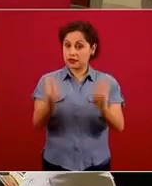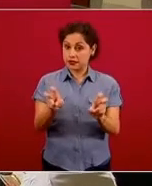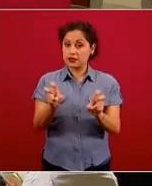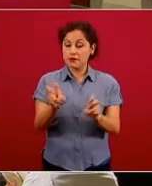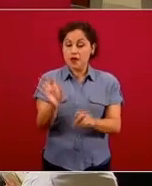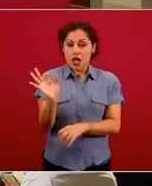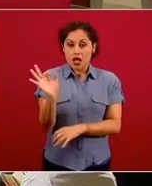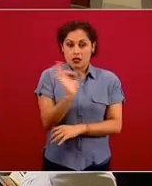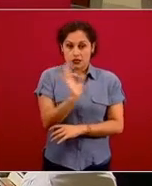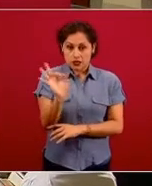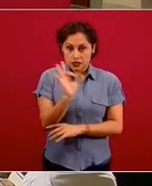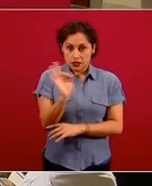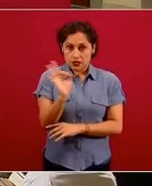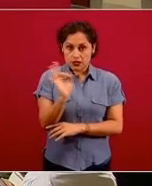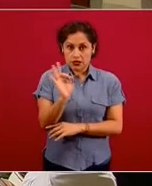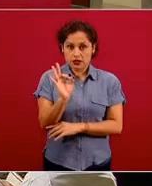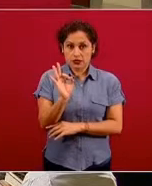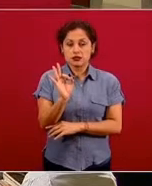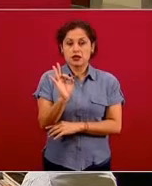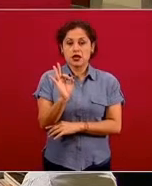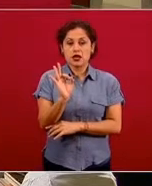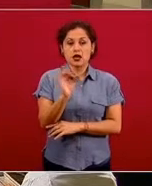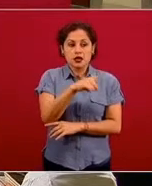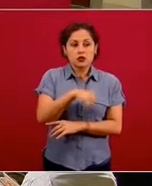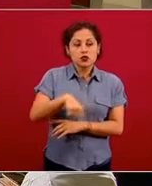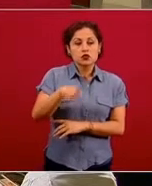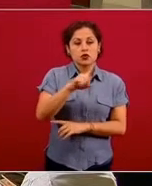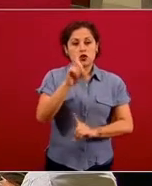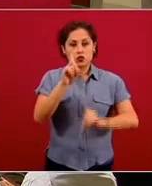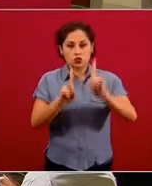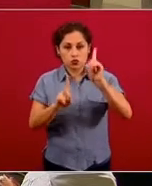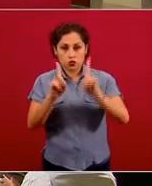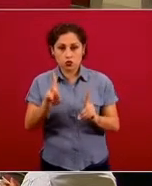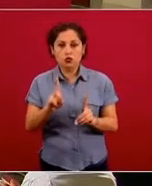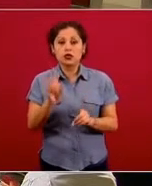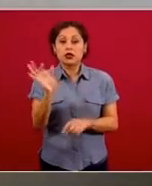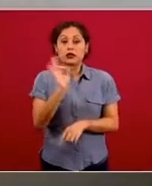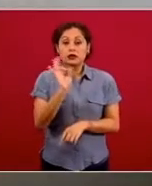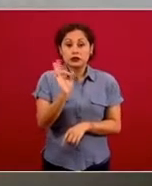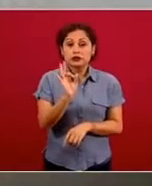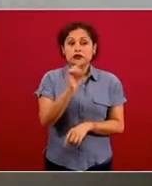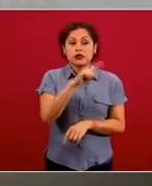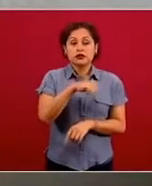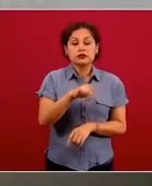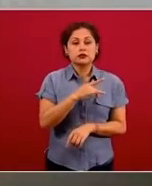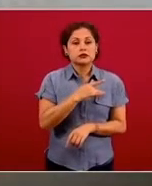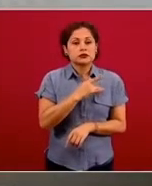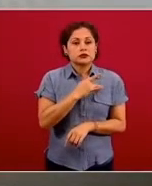incredibly relevant to talk about a subject that